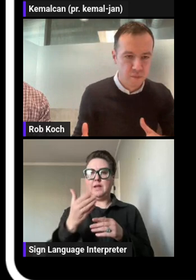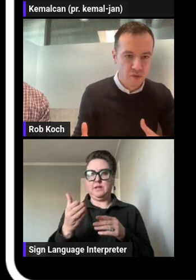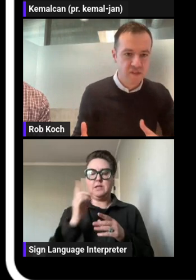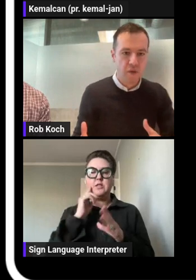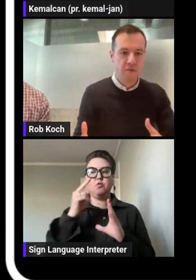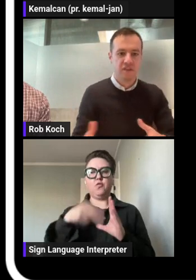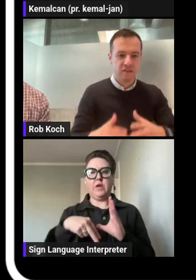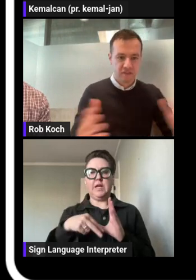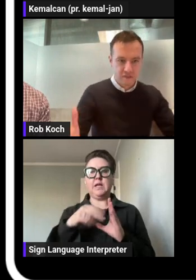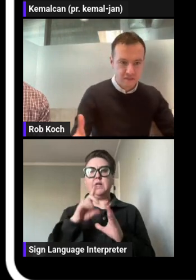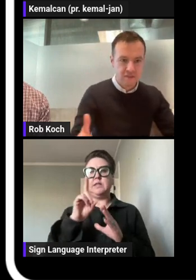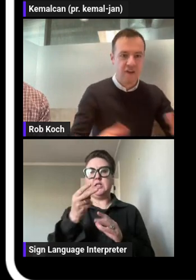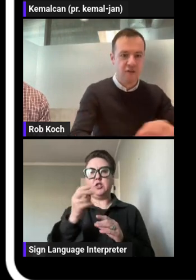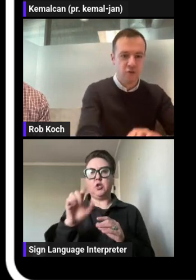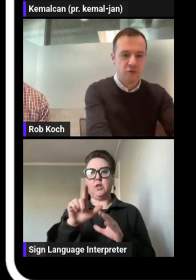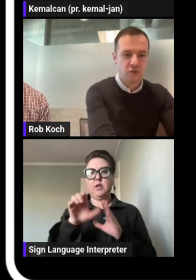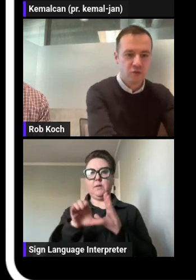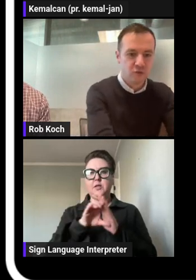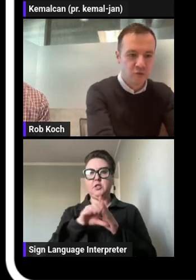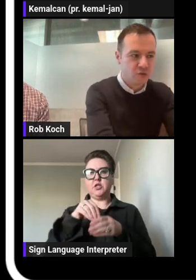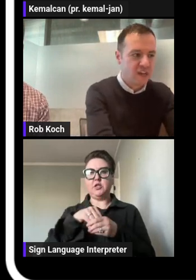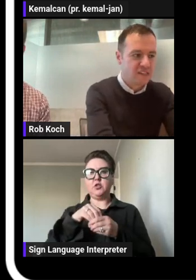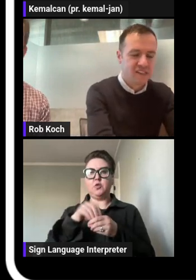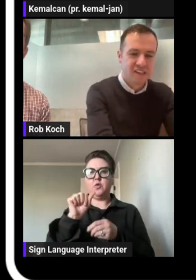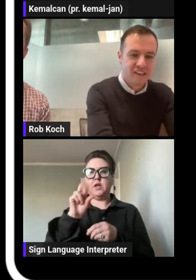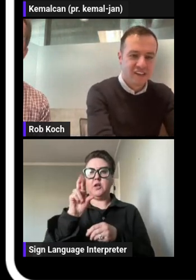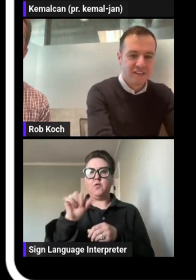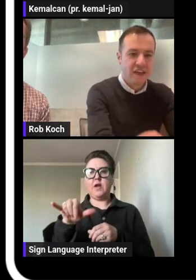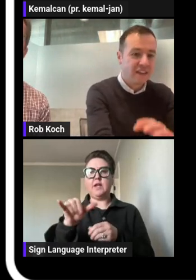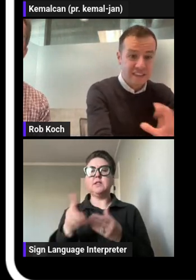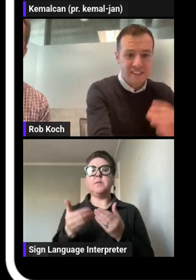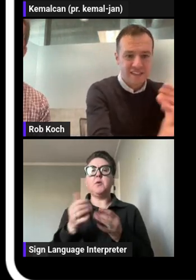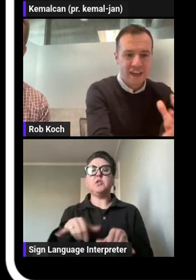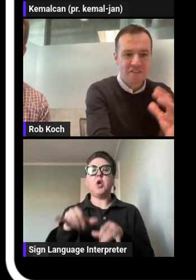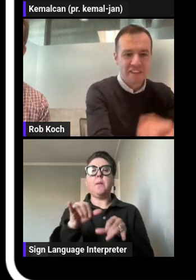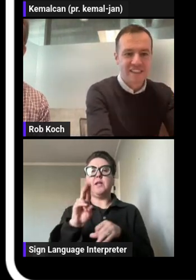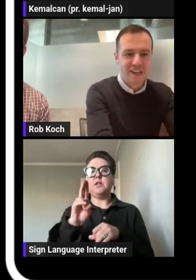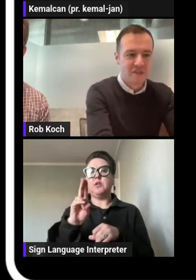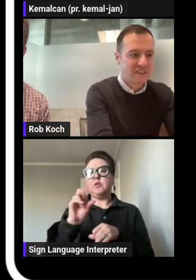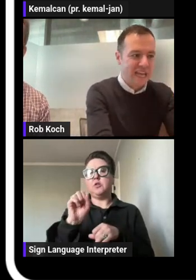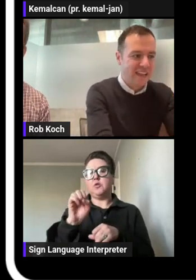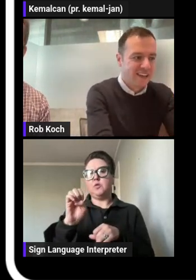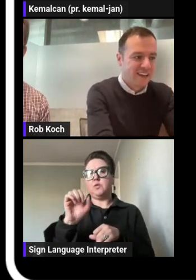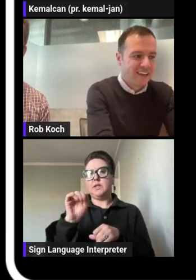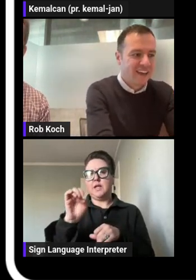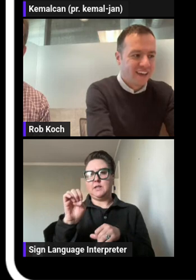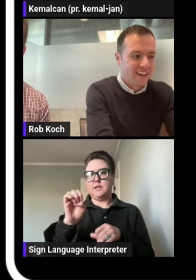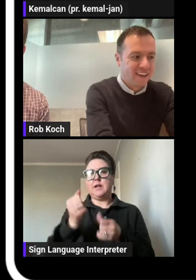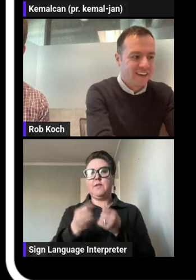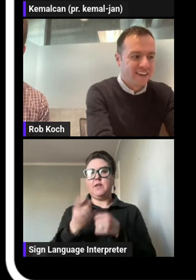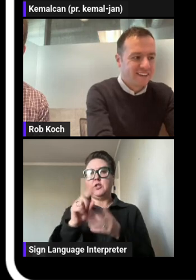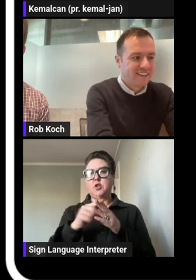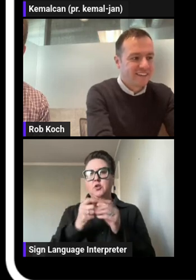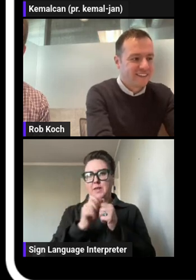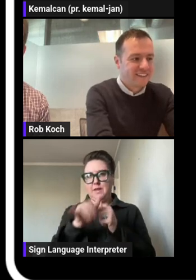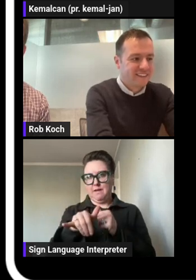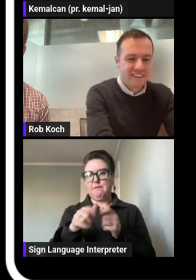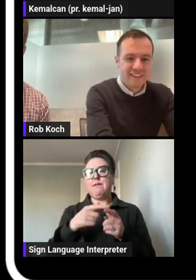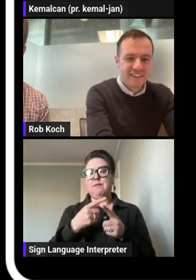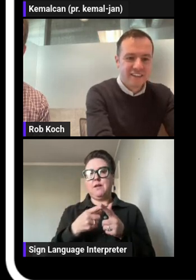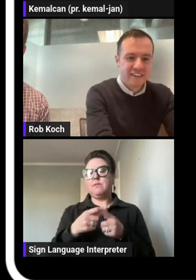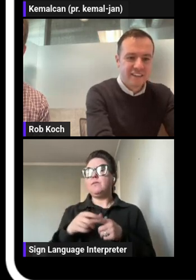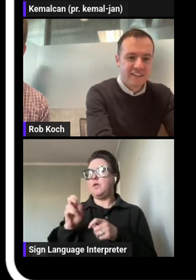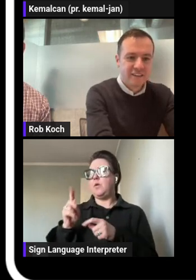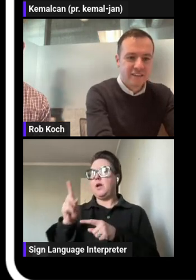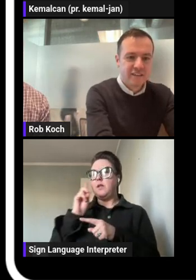which is the most common use case. Okay. At least everything starts with that. Okay. I think I've